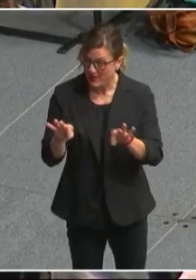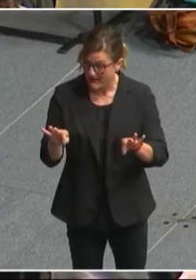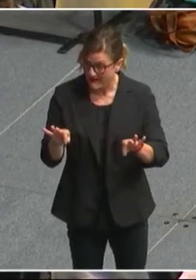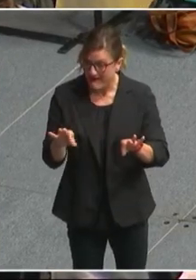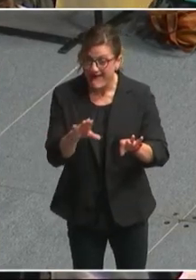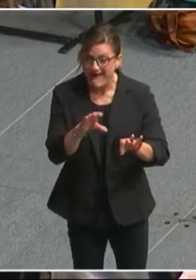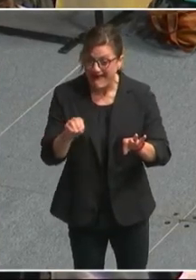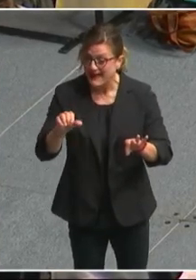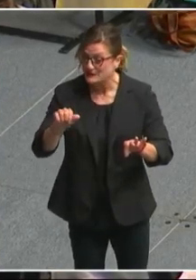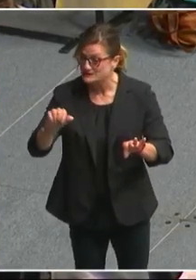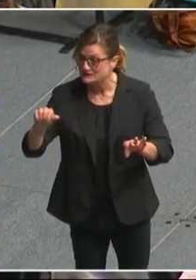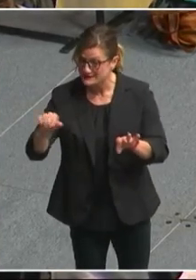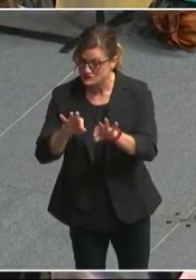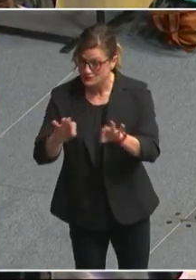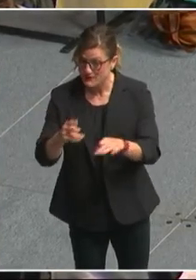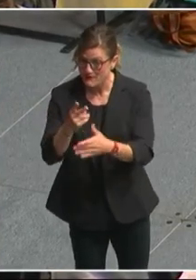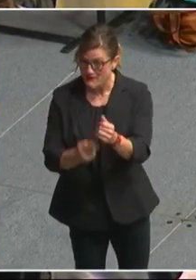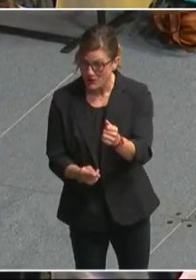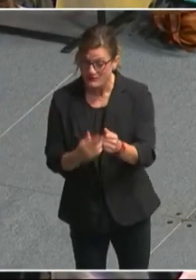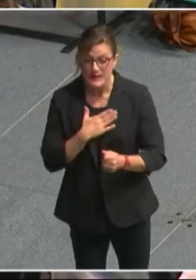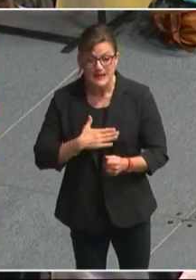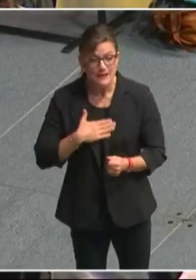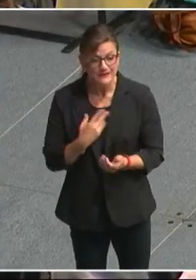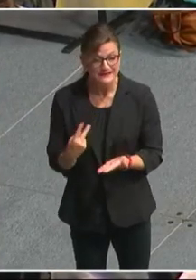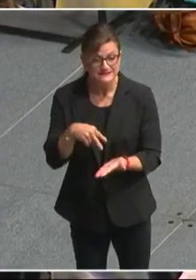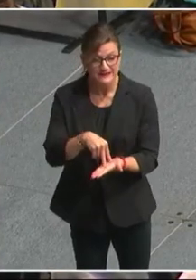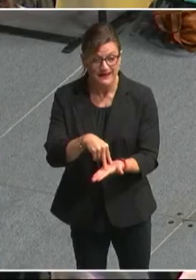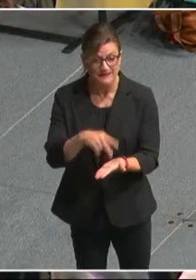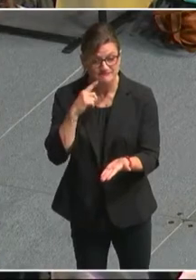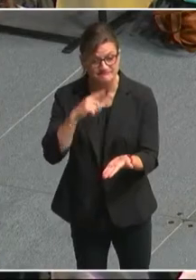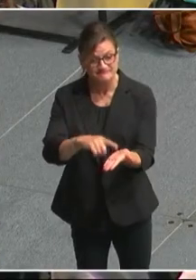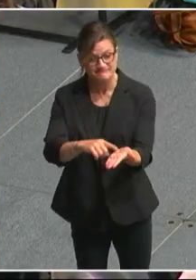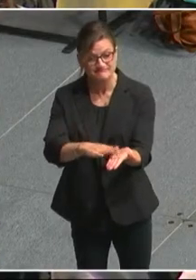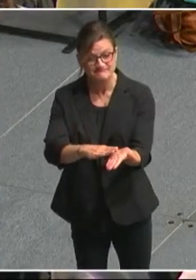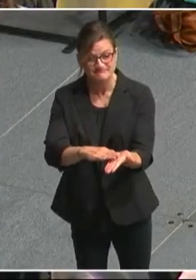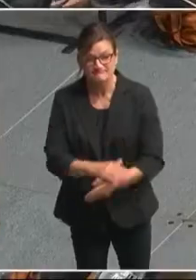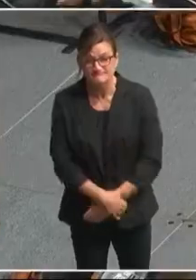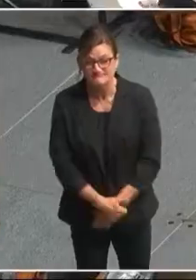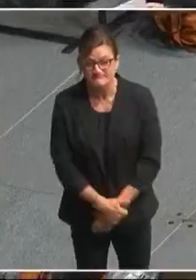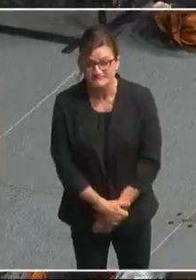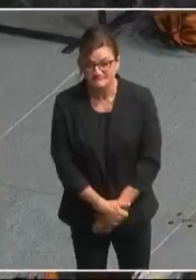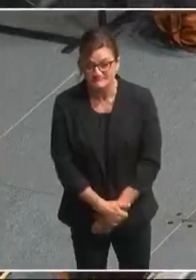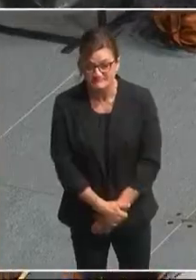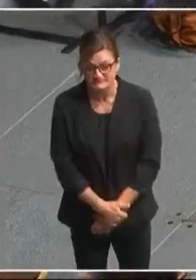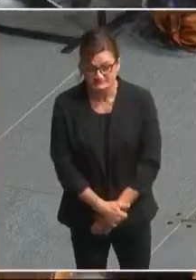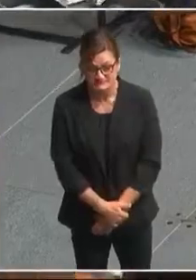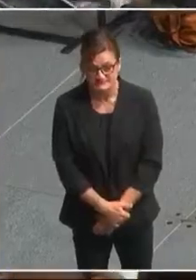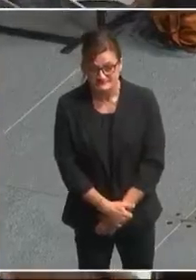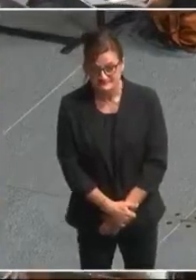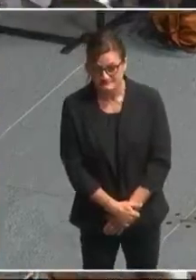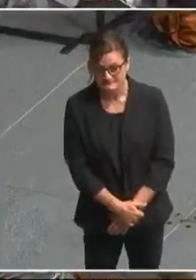your associate's degree, will you please stand and be recognized?